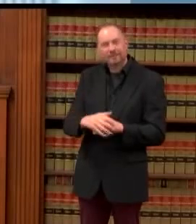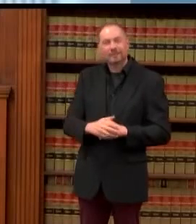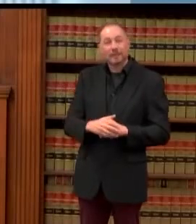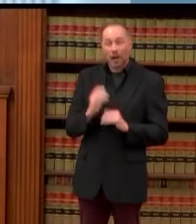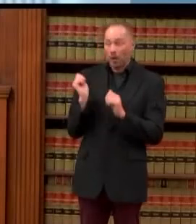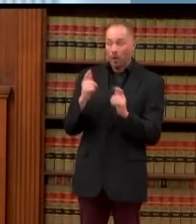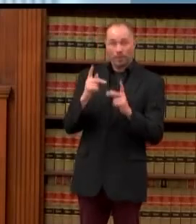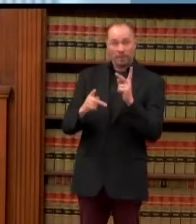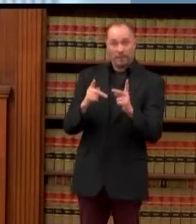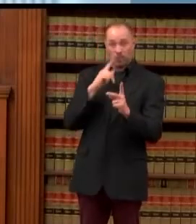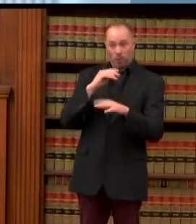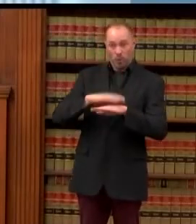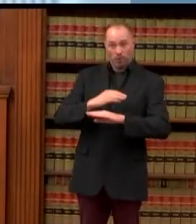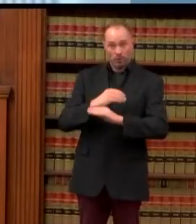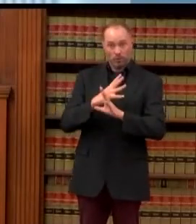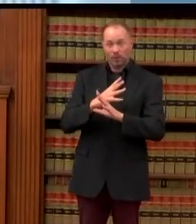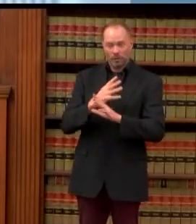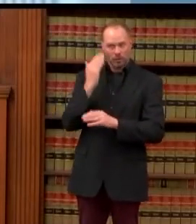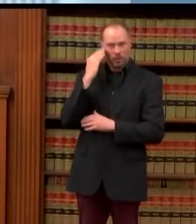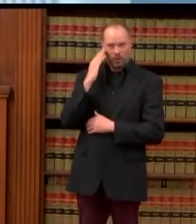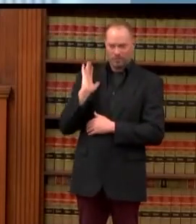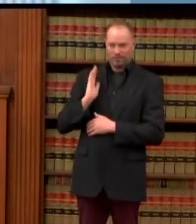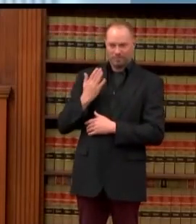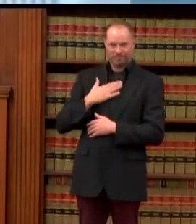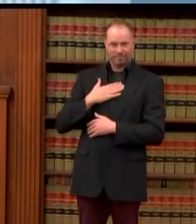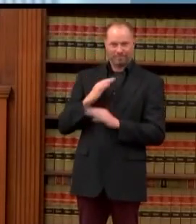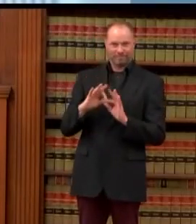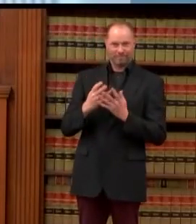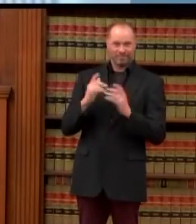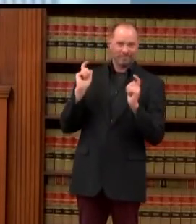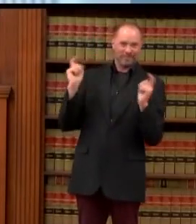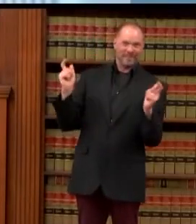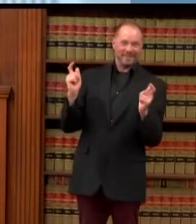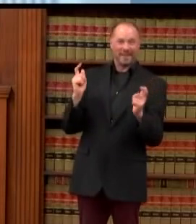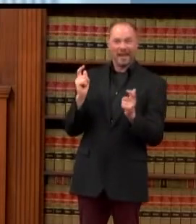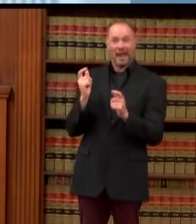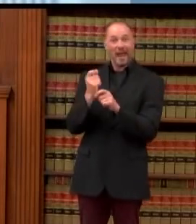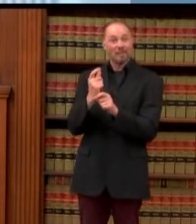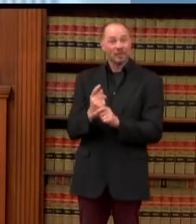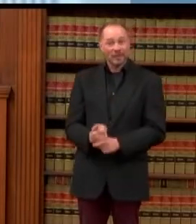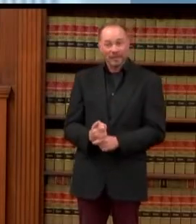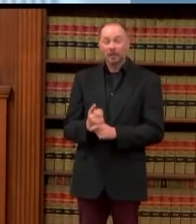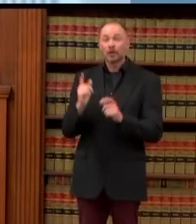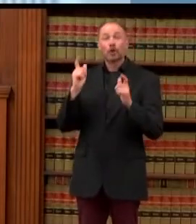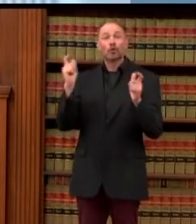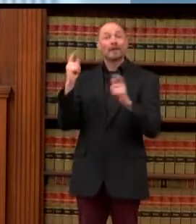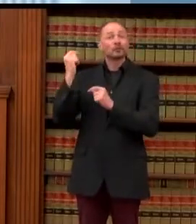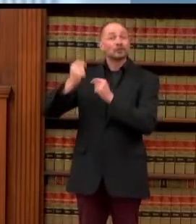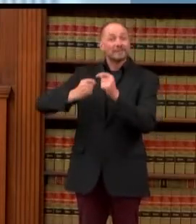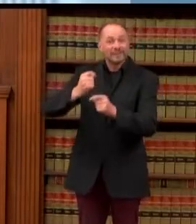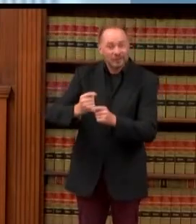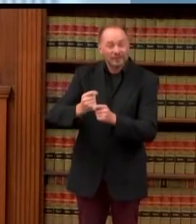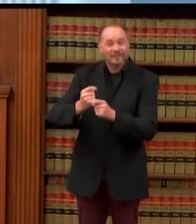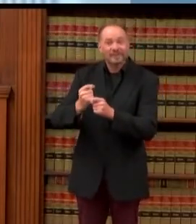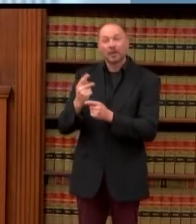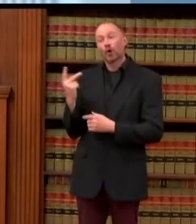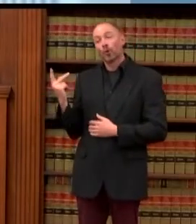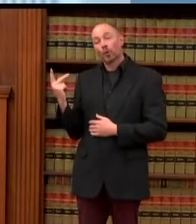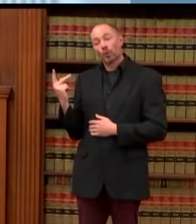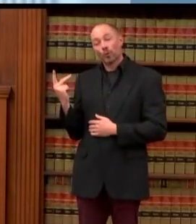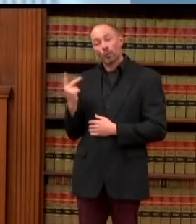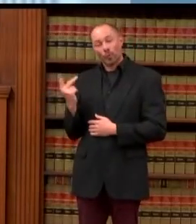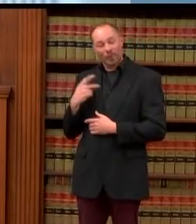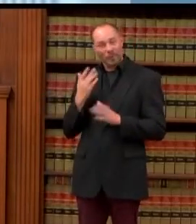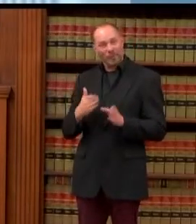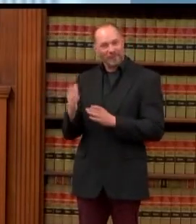on this line know that I come from a very large family. And every year, one of the great traditions in our family is that Mary Louise and I prepare